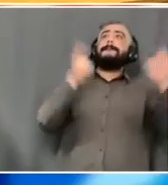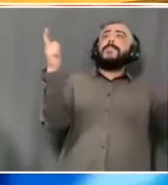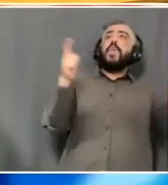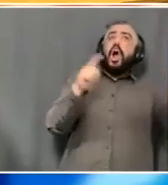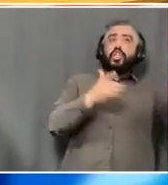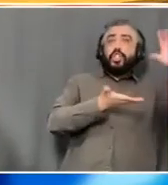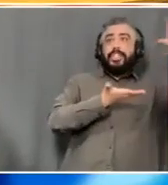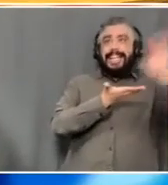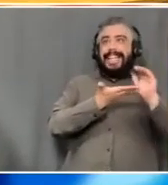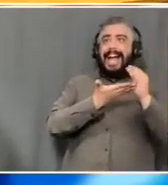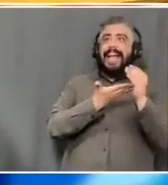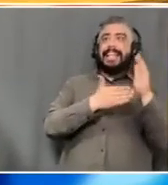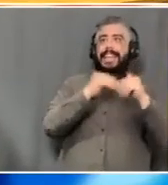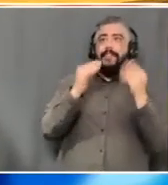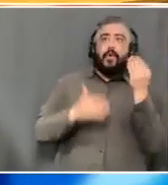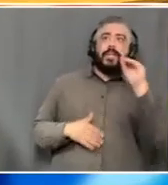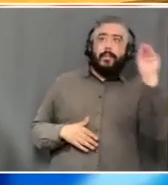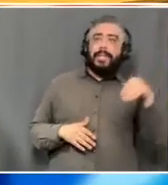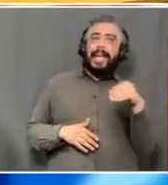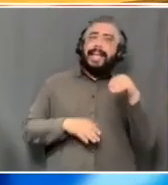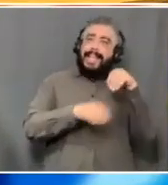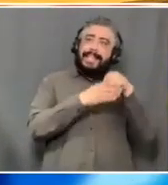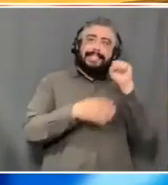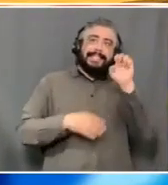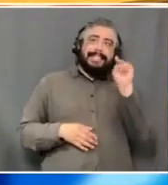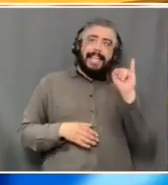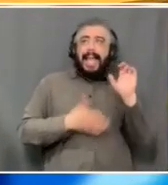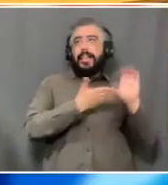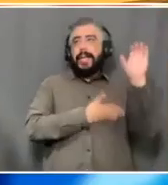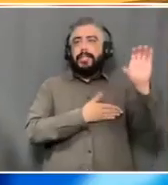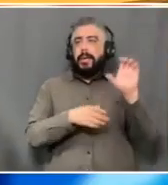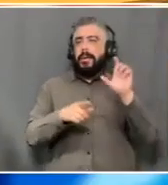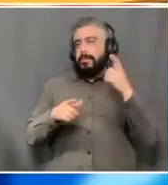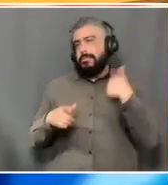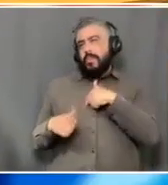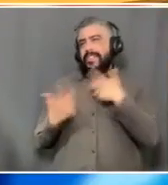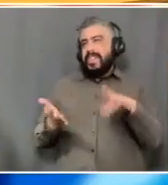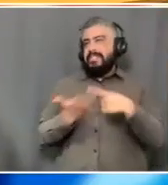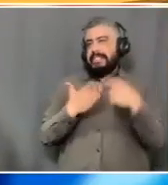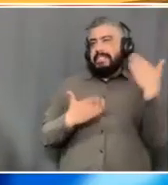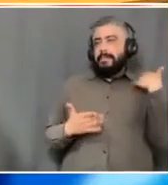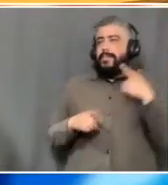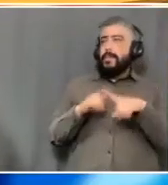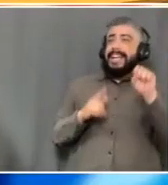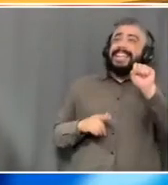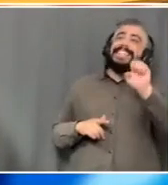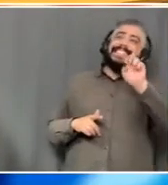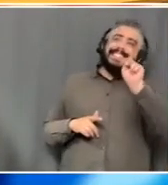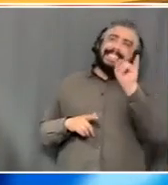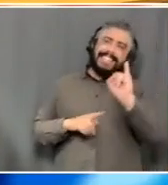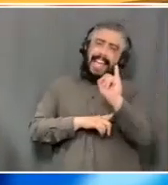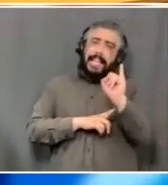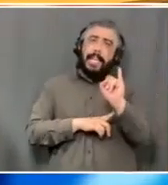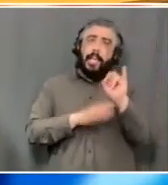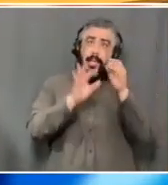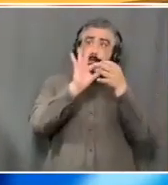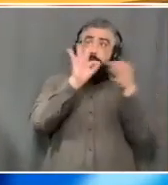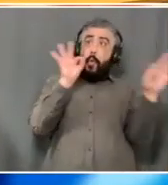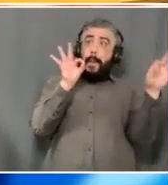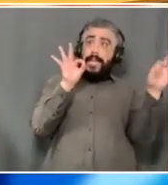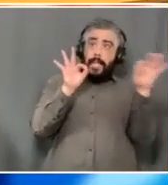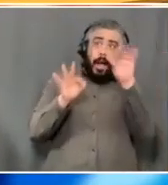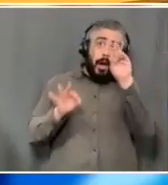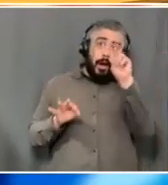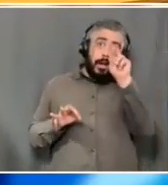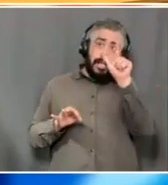SENI allocation. However, and I know we've discussed this before, but the SENI formula didn't change. So